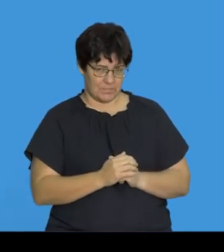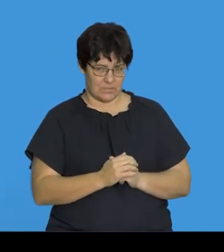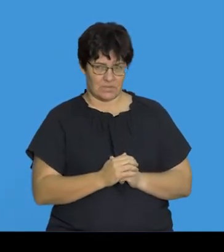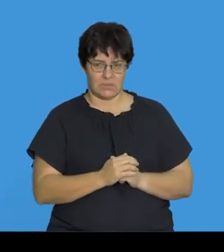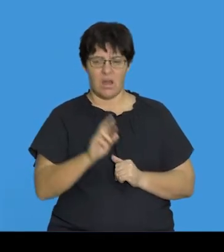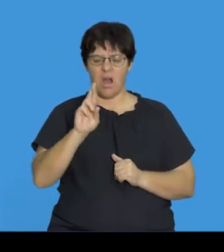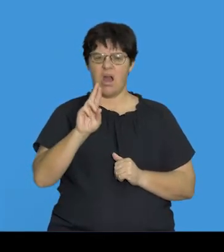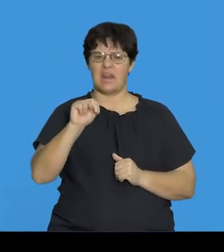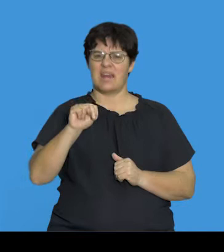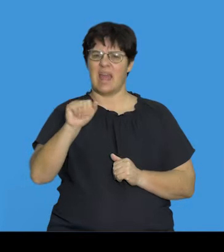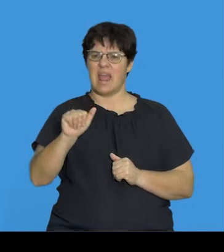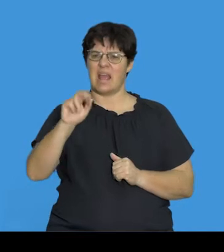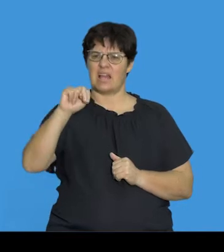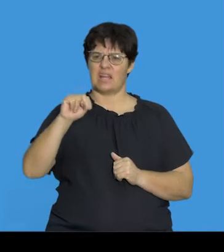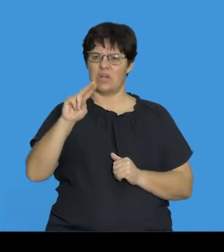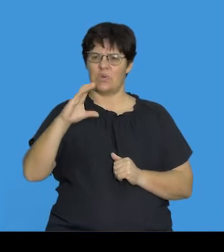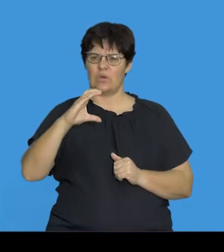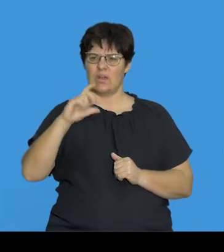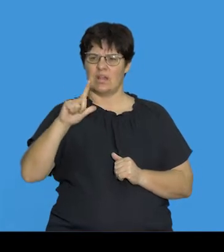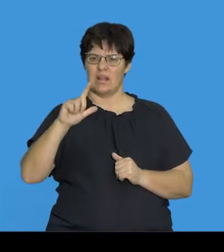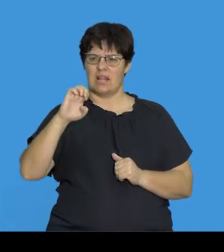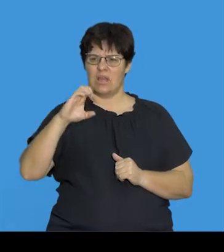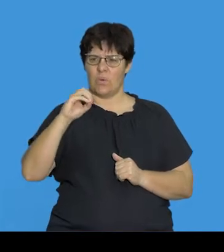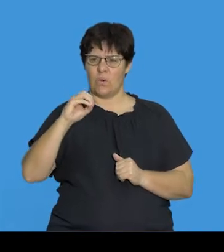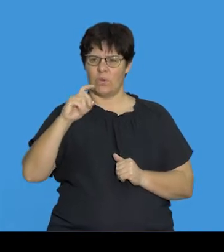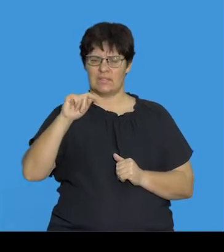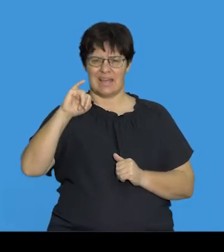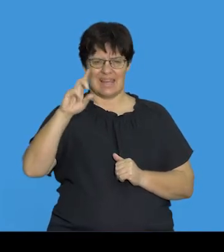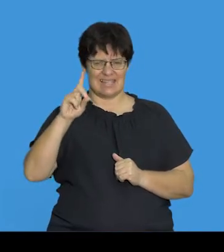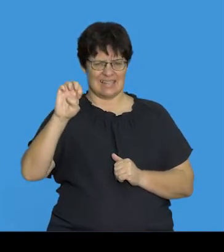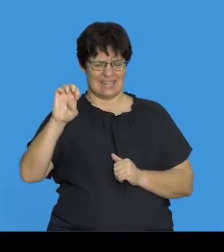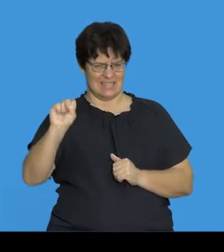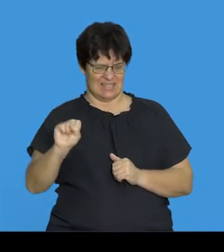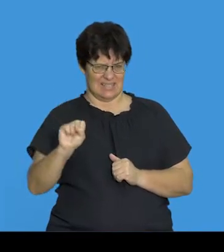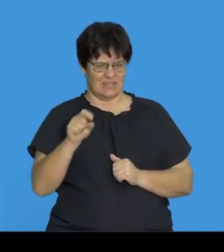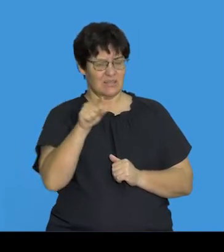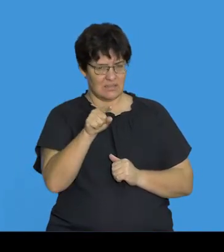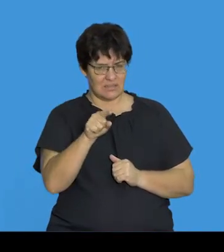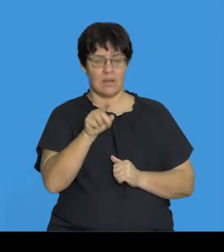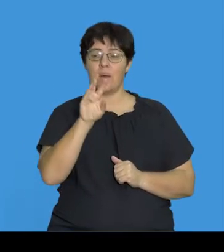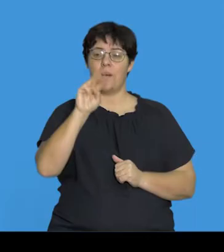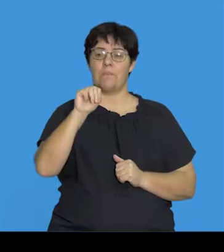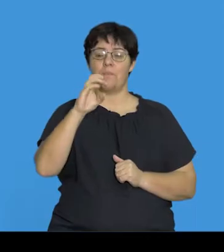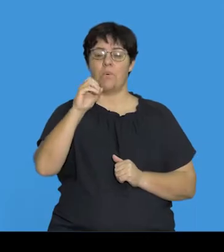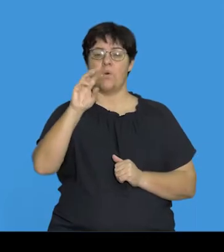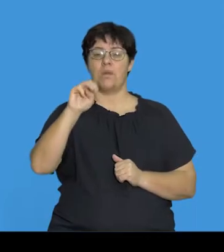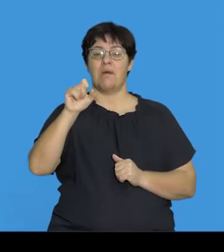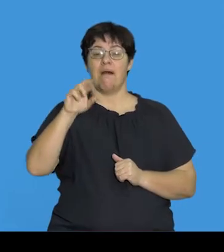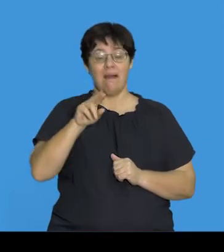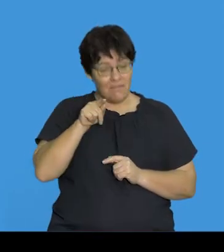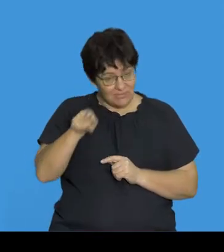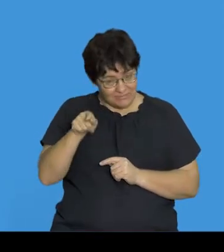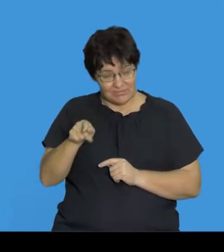what is an RNA nucleotide? As I mentioned, an RNA nucleotide is the monomer of RNA.